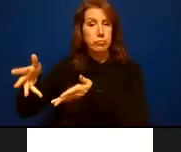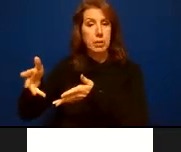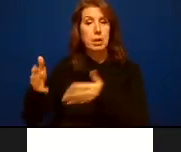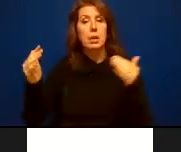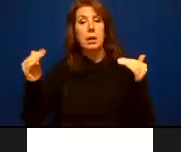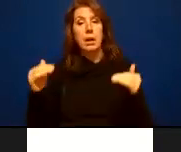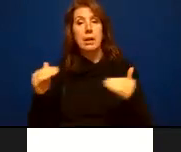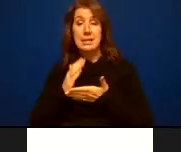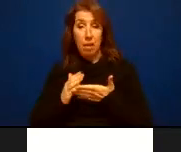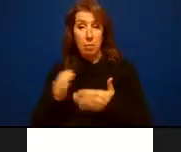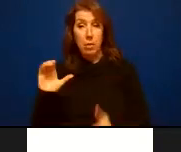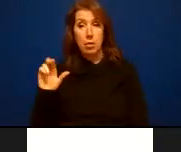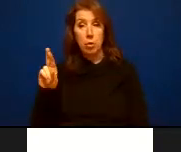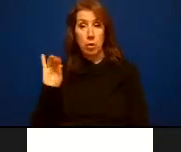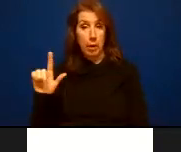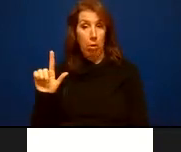charges in some of these cases. Next slide.